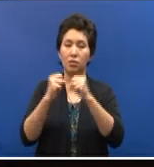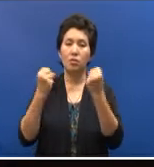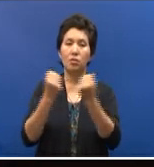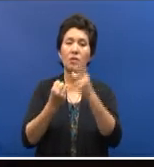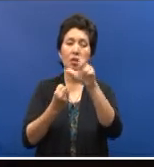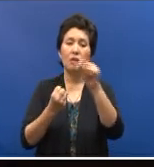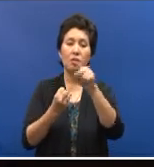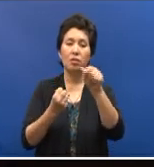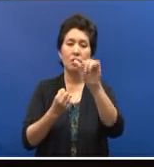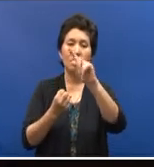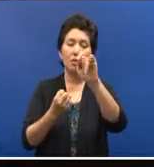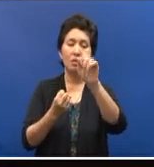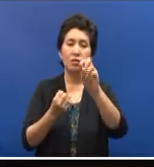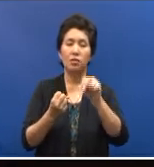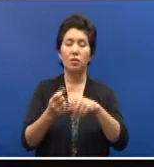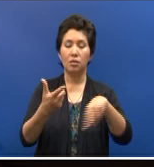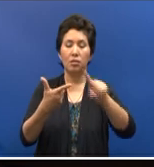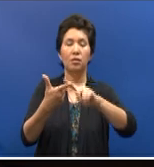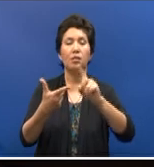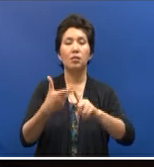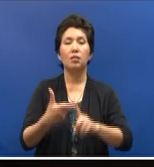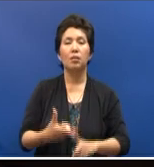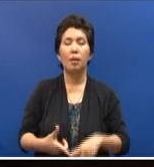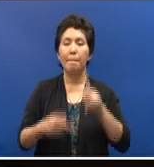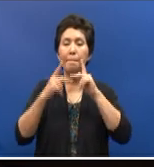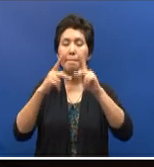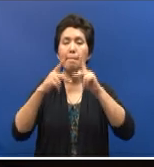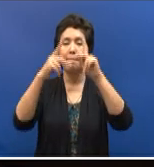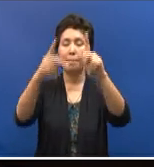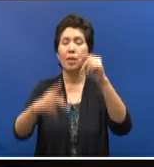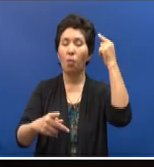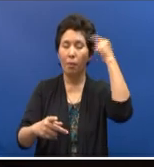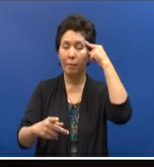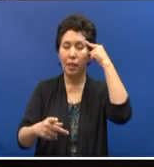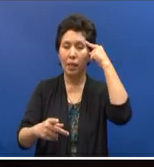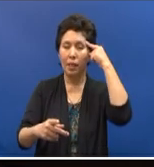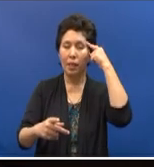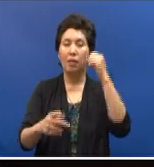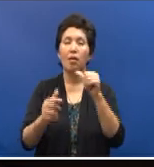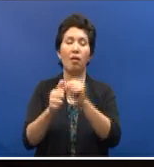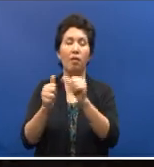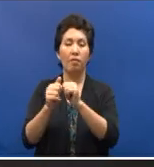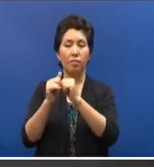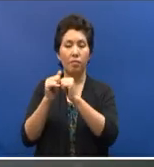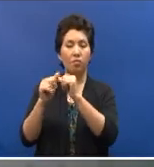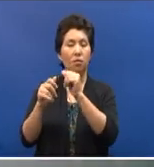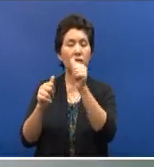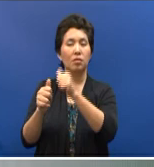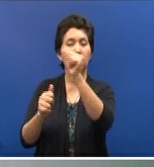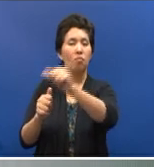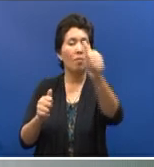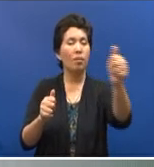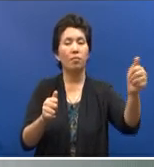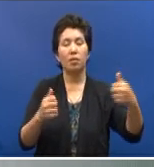socialization. The second one, the public opinion, whereby everybody in the society is